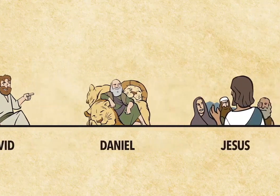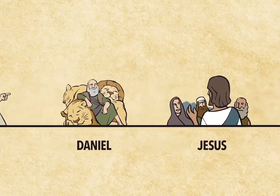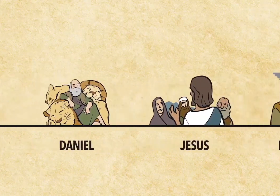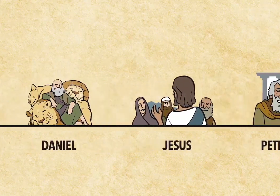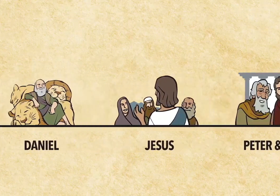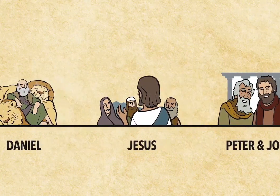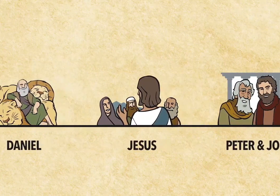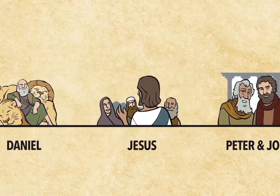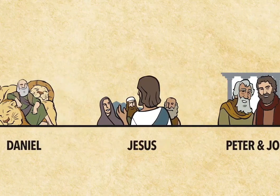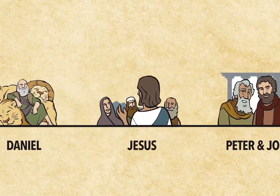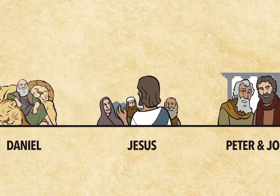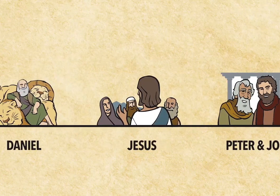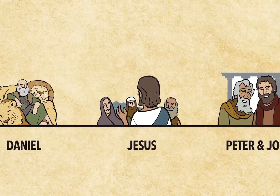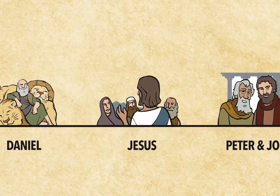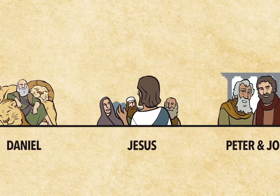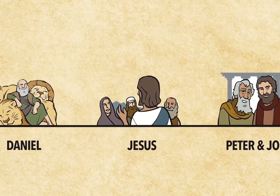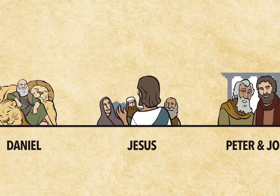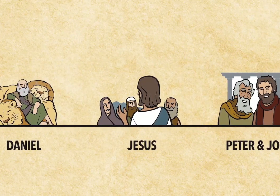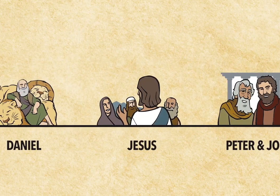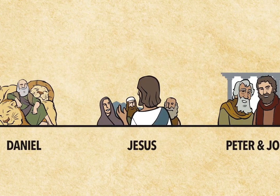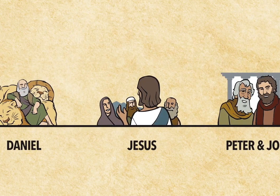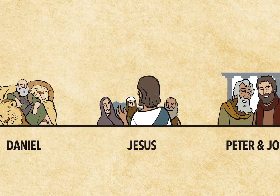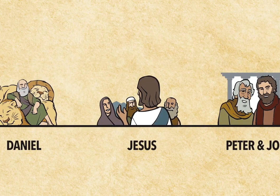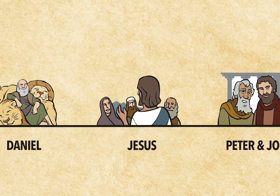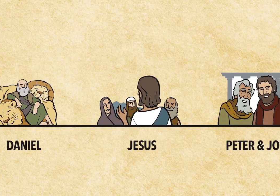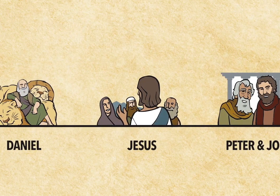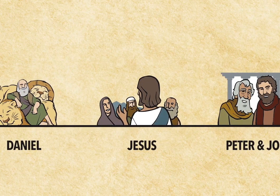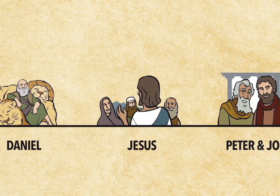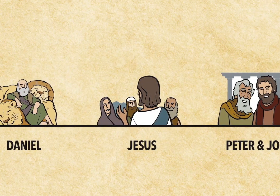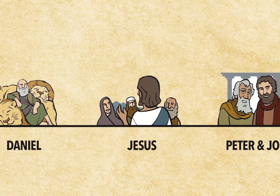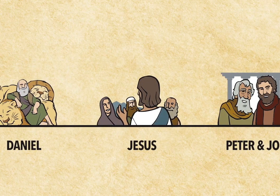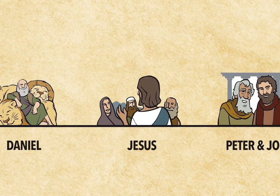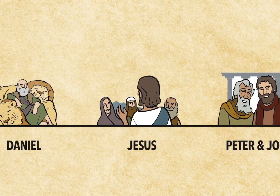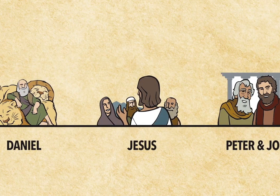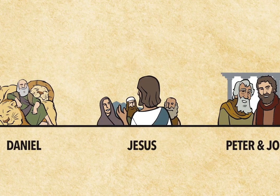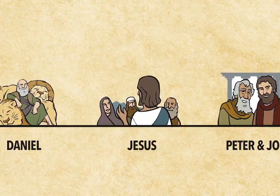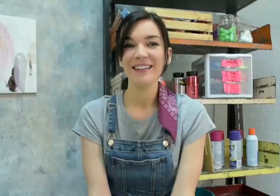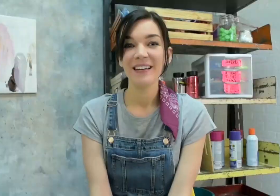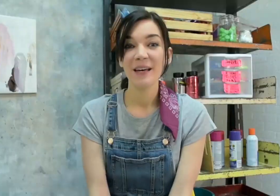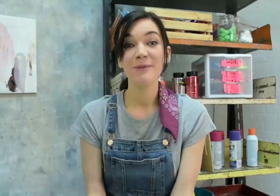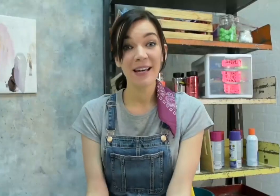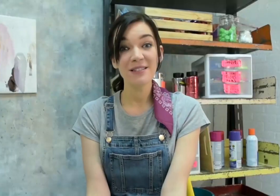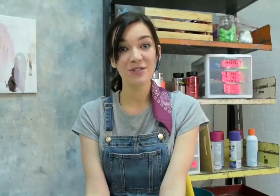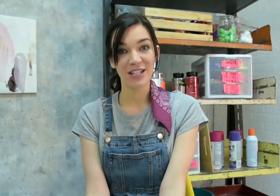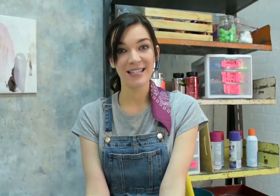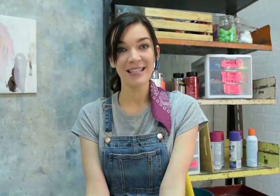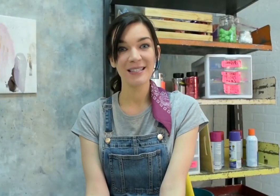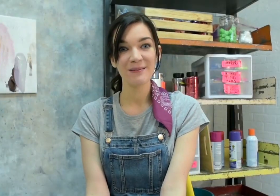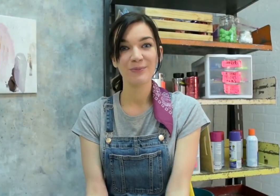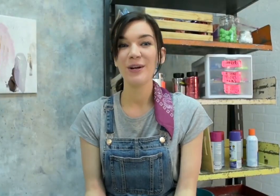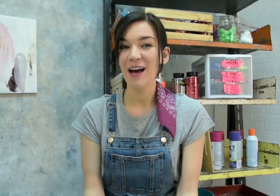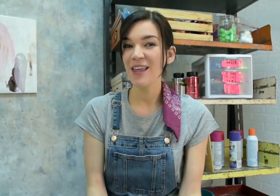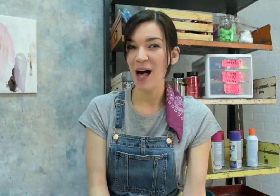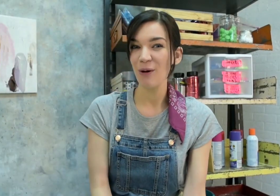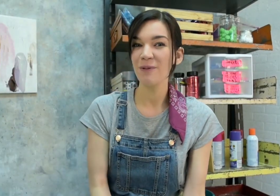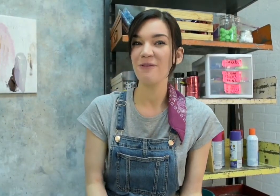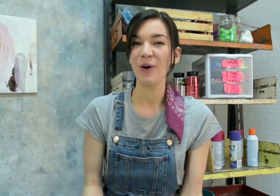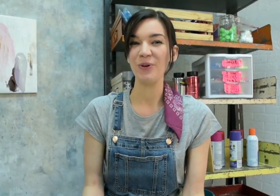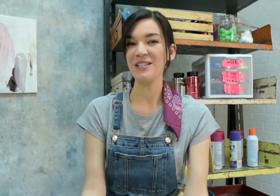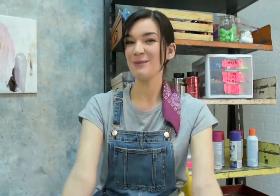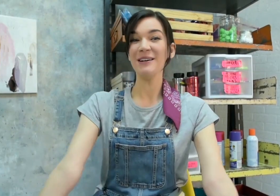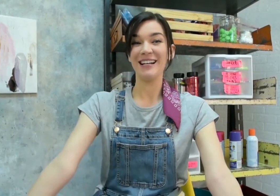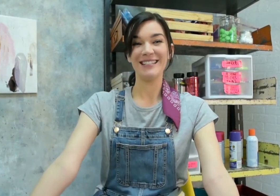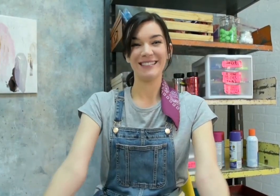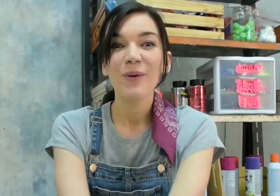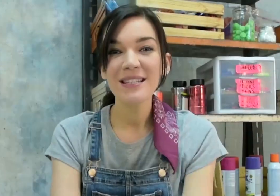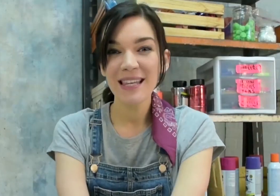on the scene. Yes! He made the way for us to have a direct relationship with God. And because of Jesus, we have the help of the